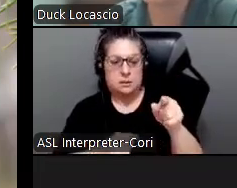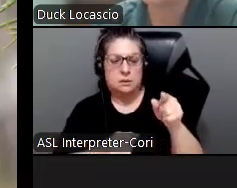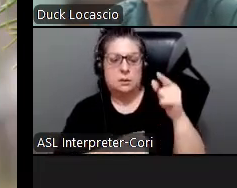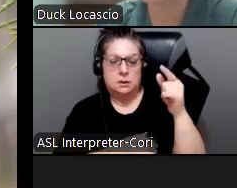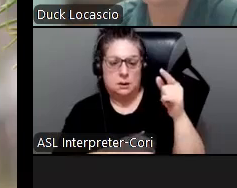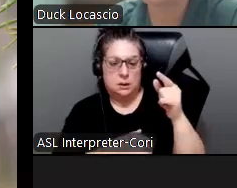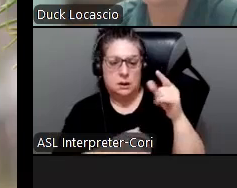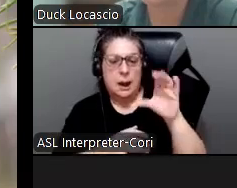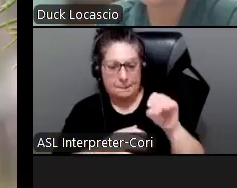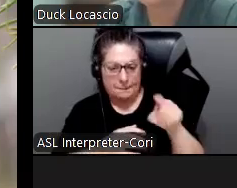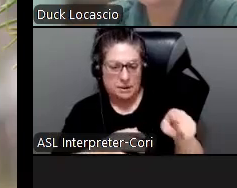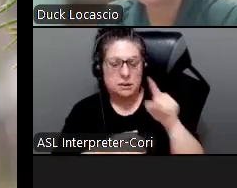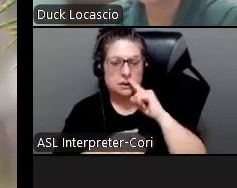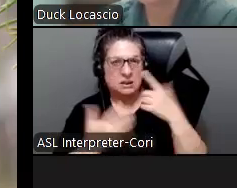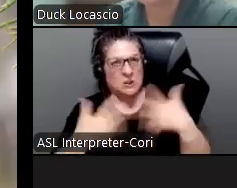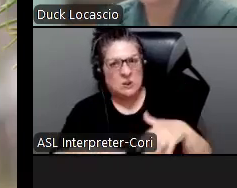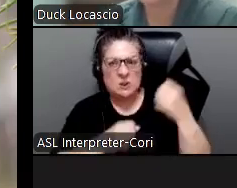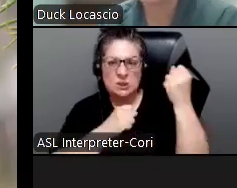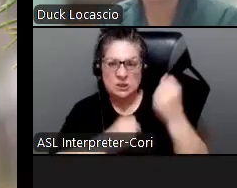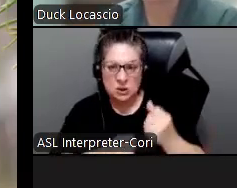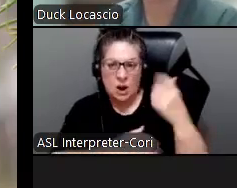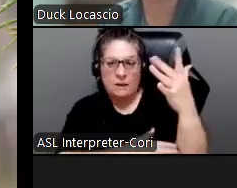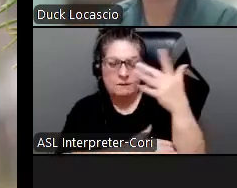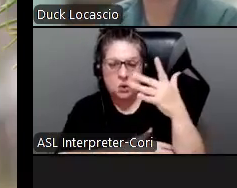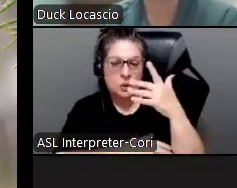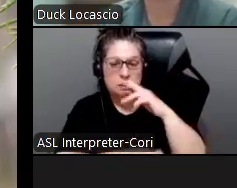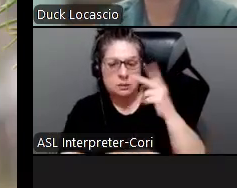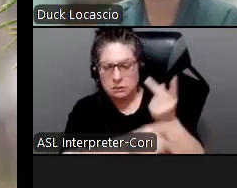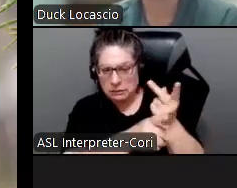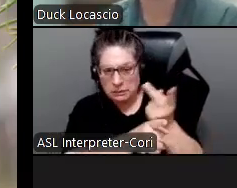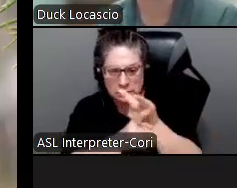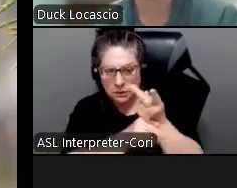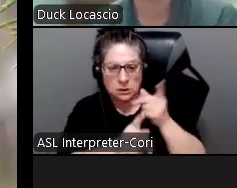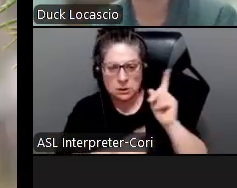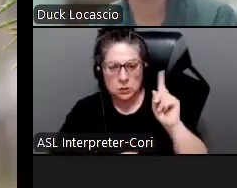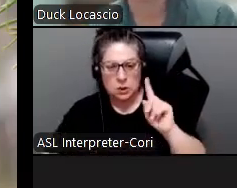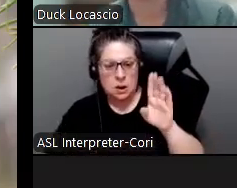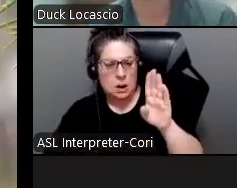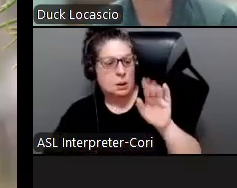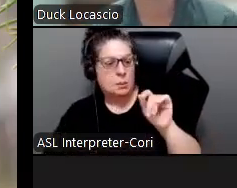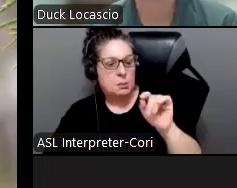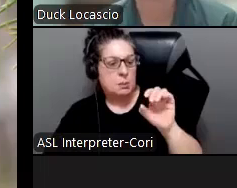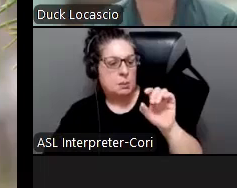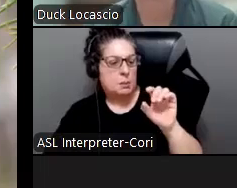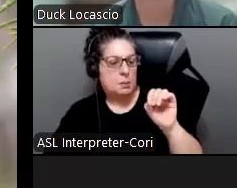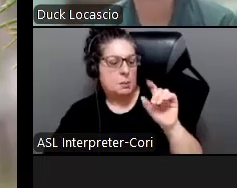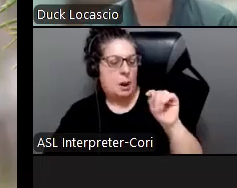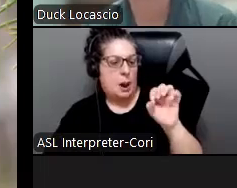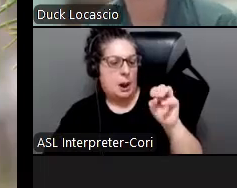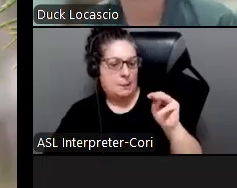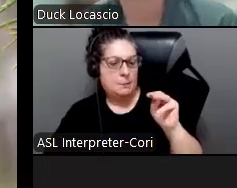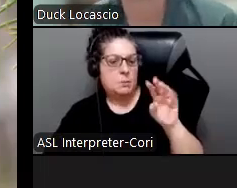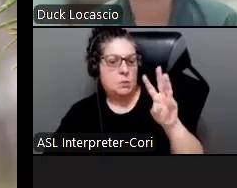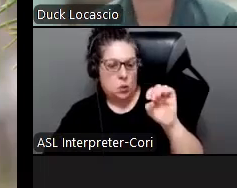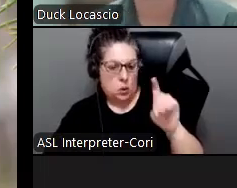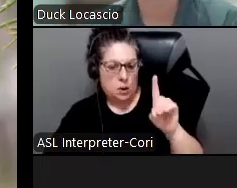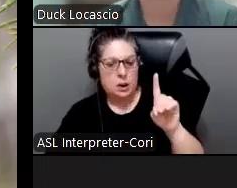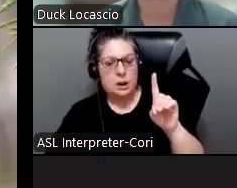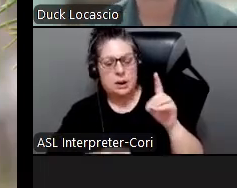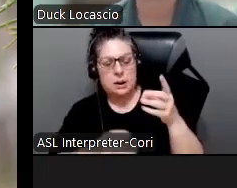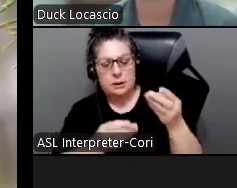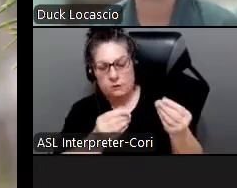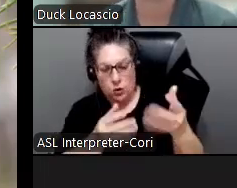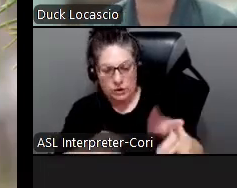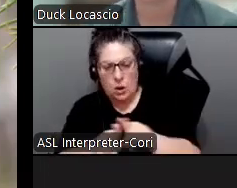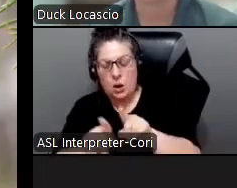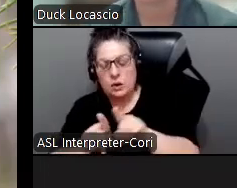valley that had extensive forest holdings in bottomland hardwood forest and did lots of wetland forest